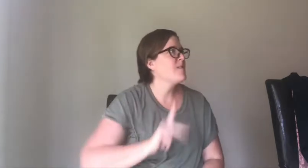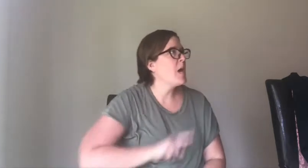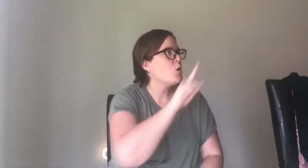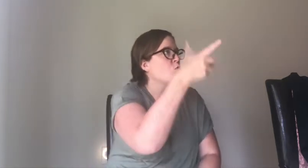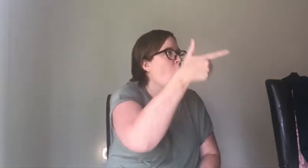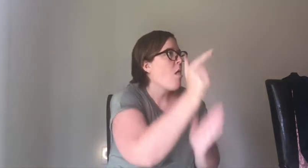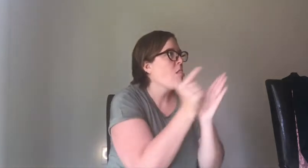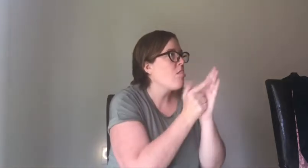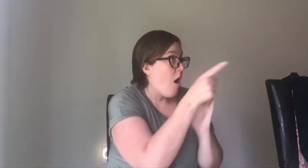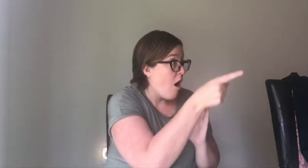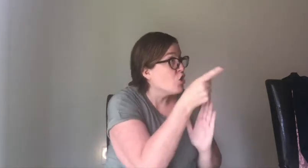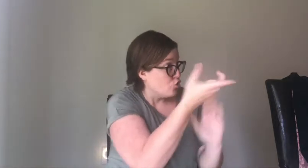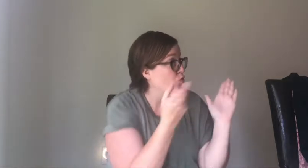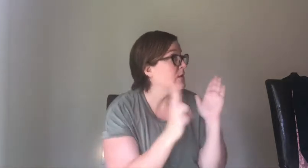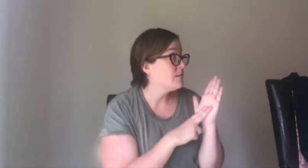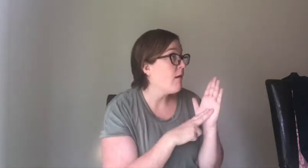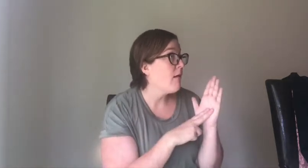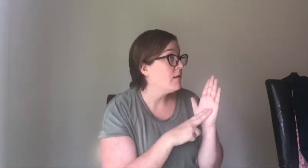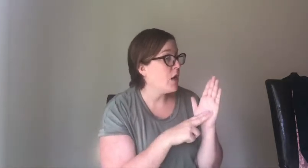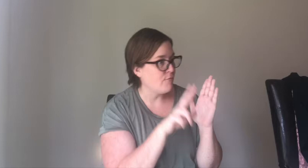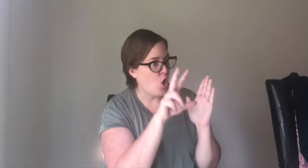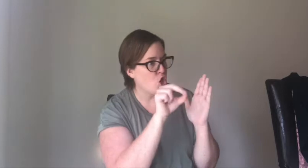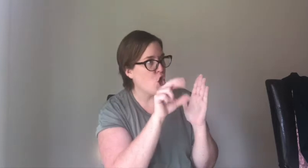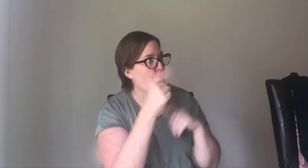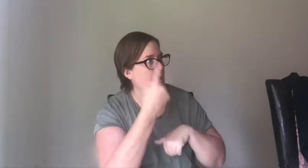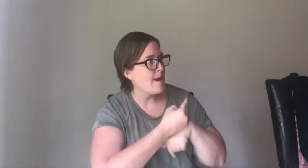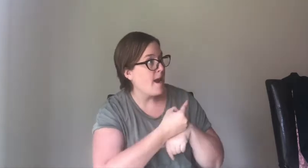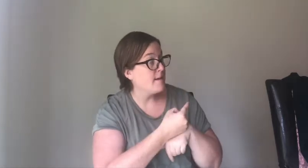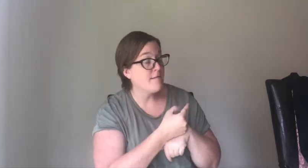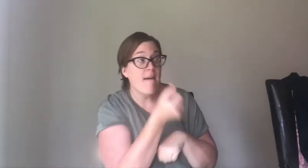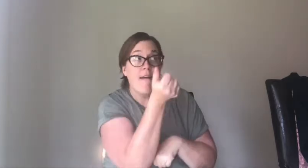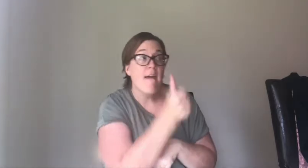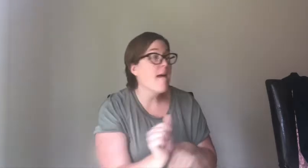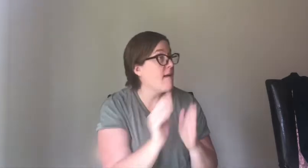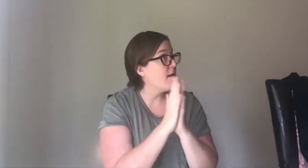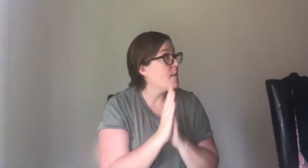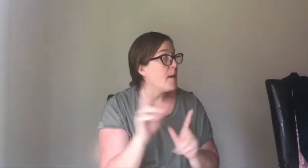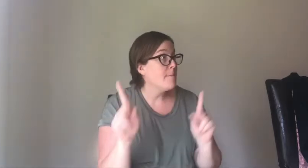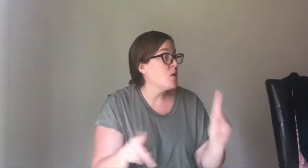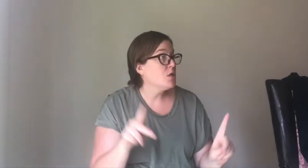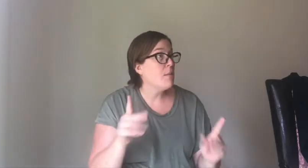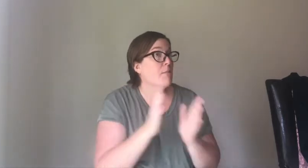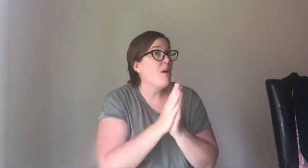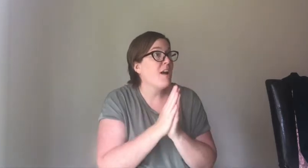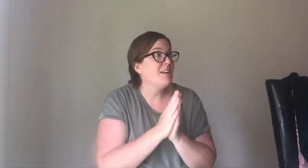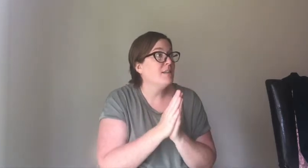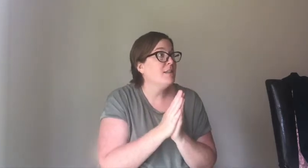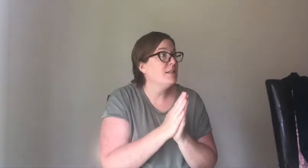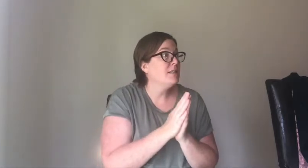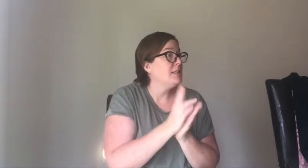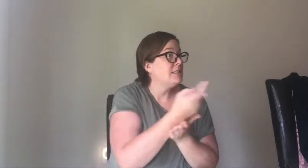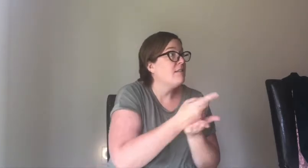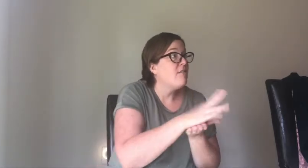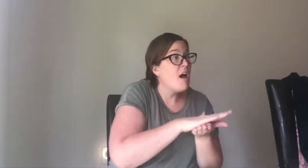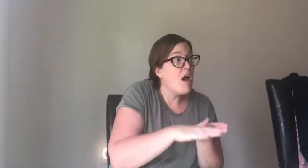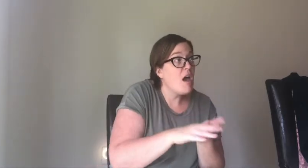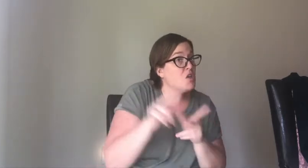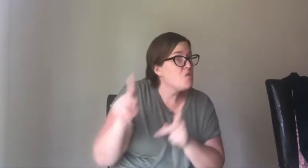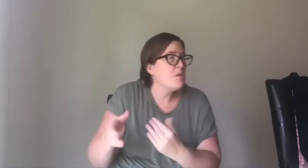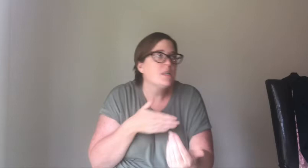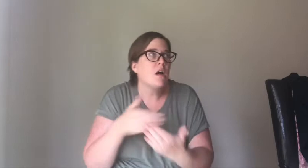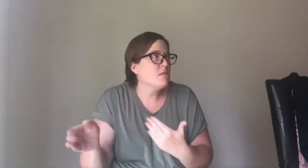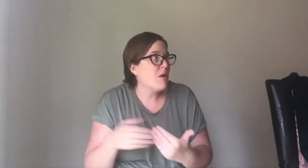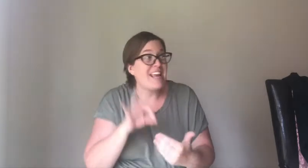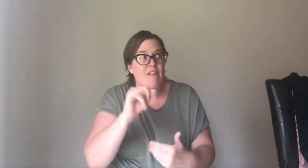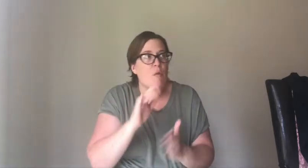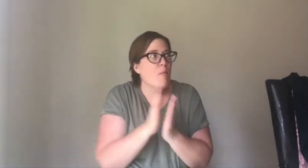What Daniel's doing here is weird. It would have made him stand out because it was his religion, the way he followed God, would have